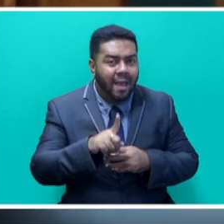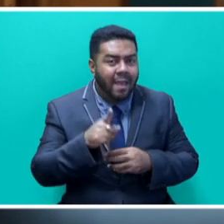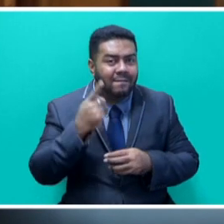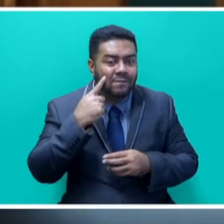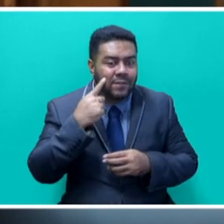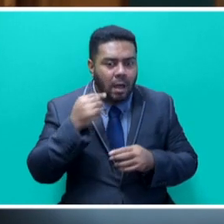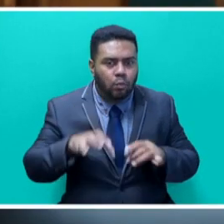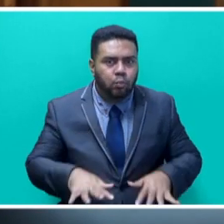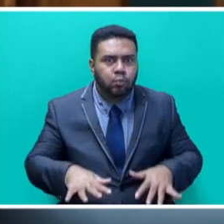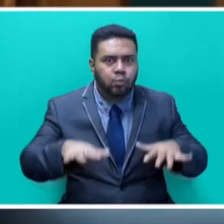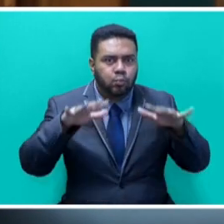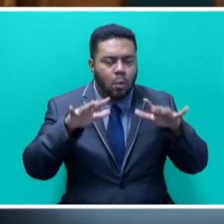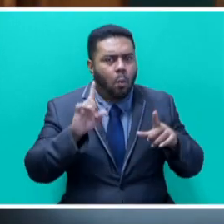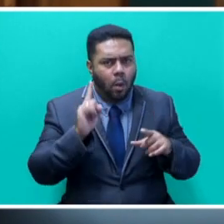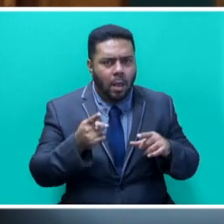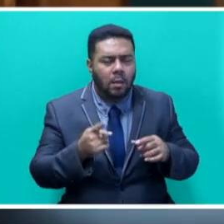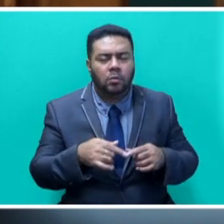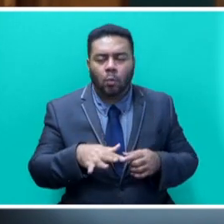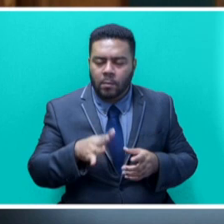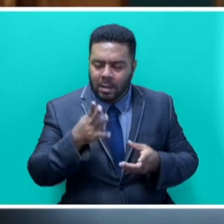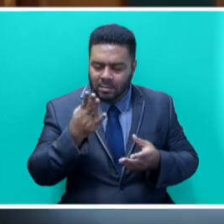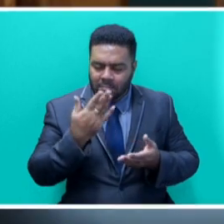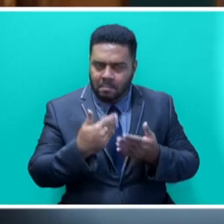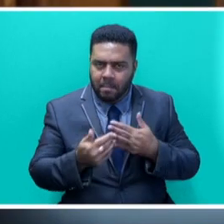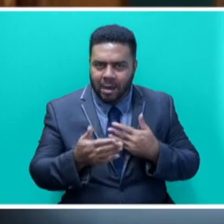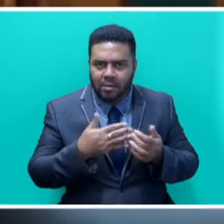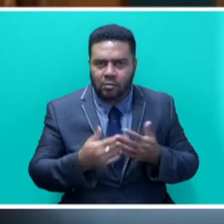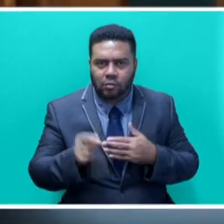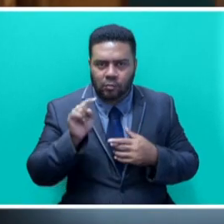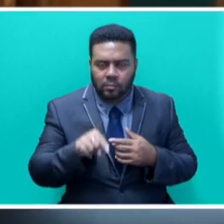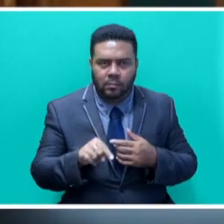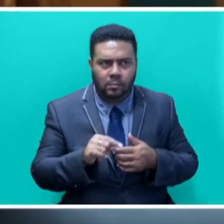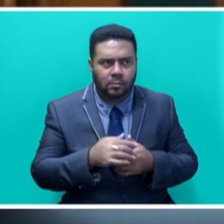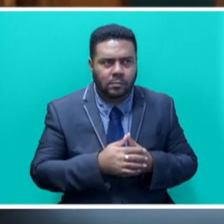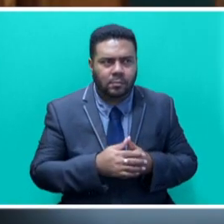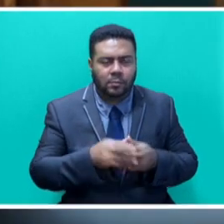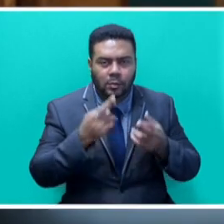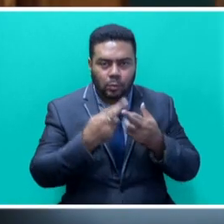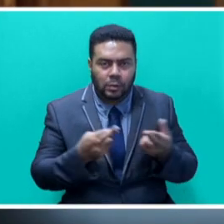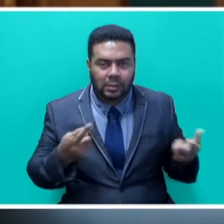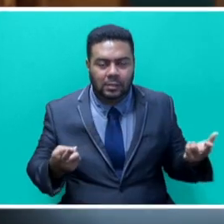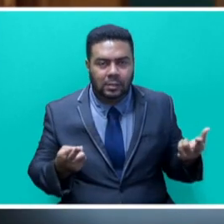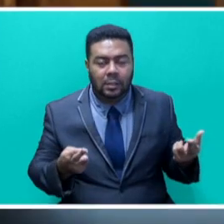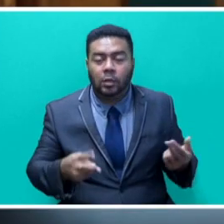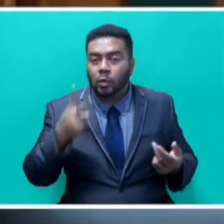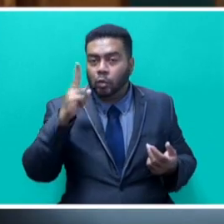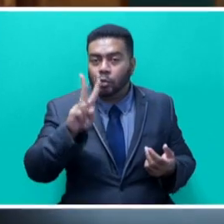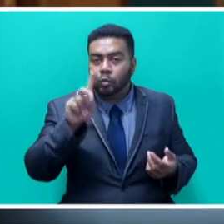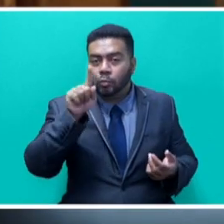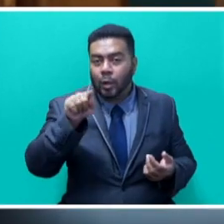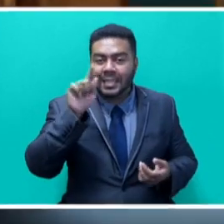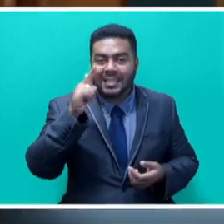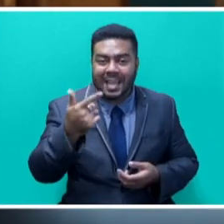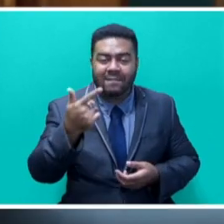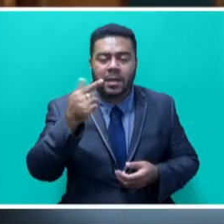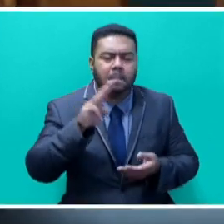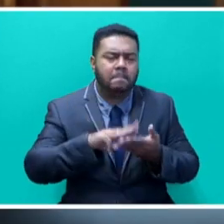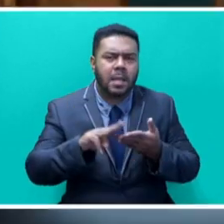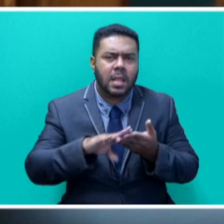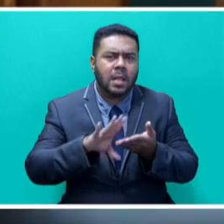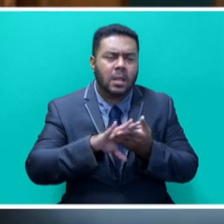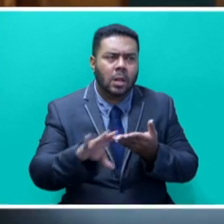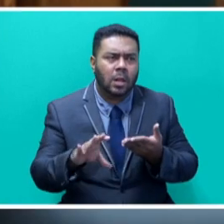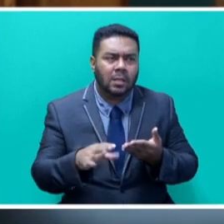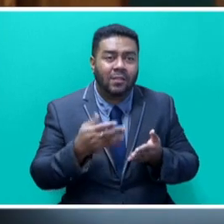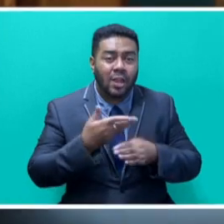resource. The cost of managing the national forest inventory is approximately $2.7 million. For the new